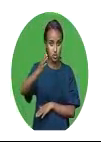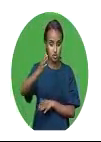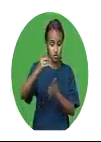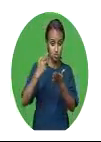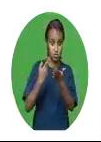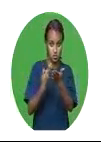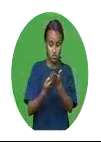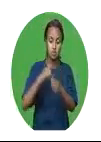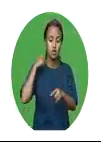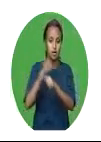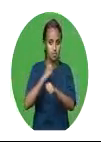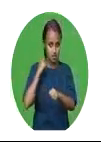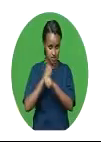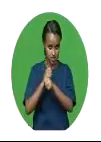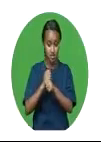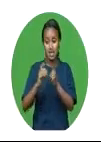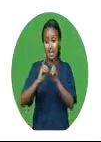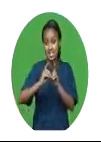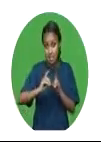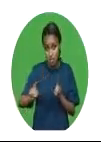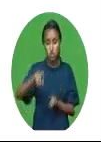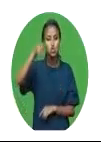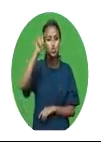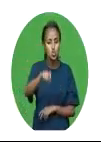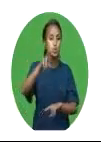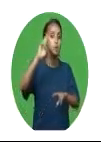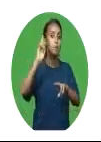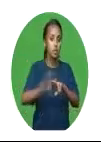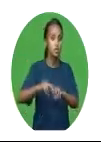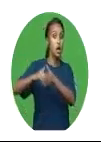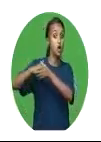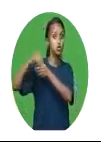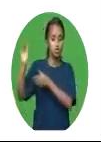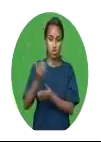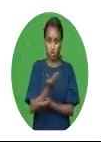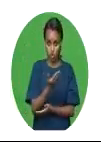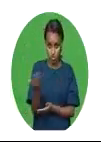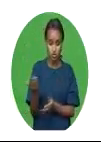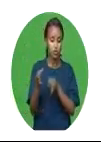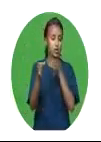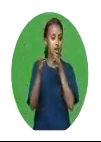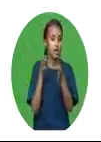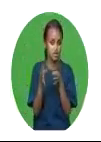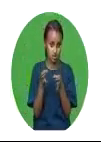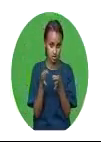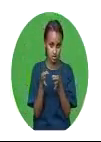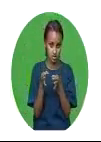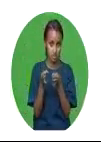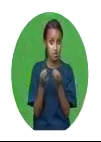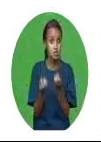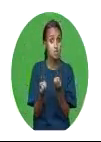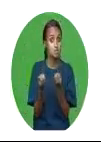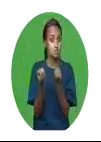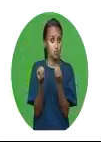which they apply. Dimensions should be placed outside the object for clarity.